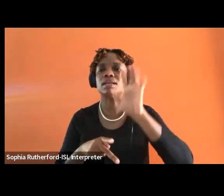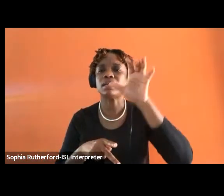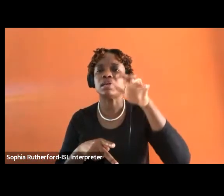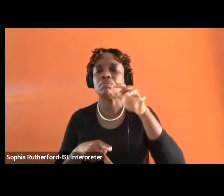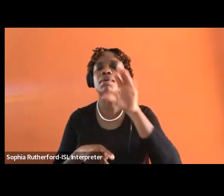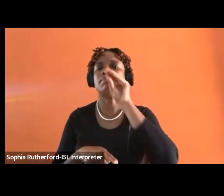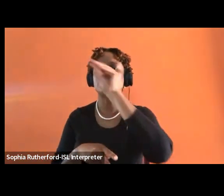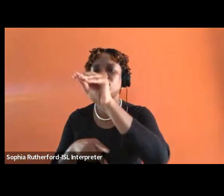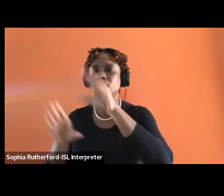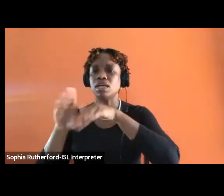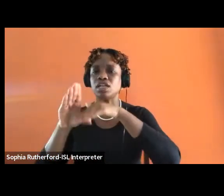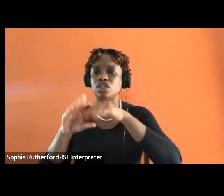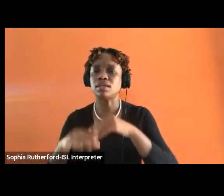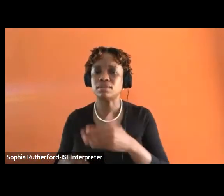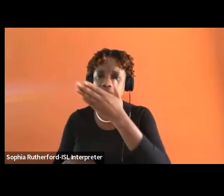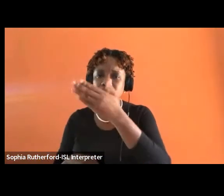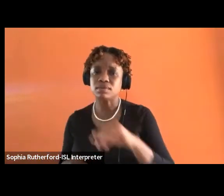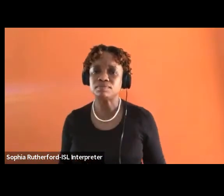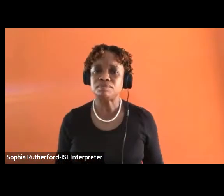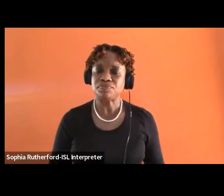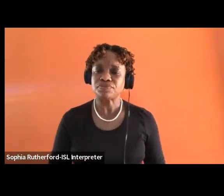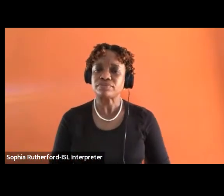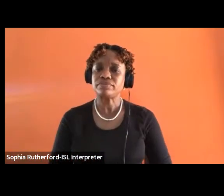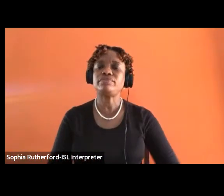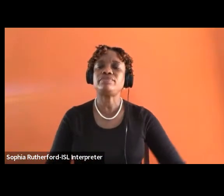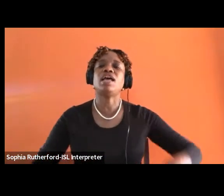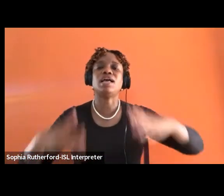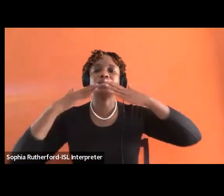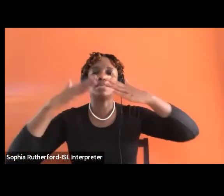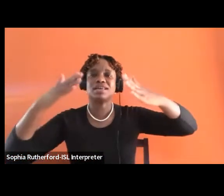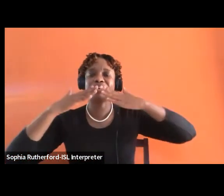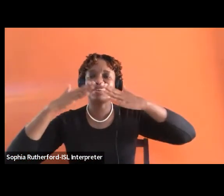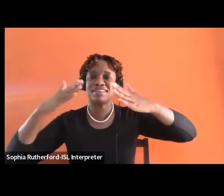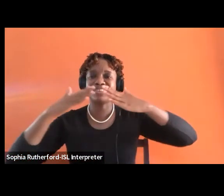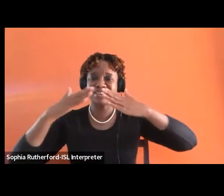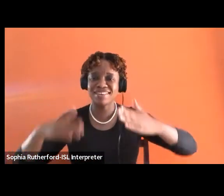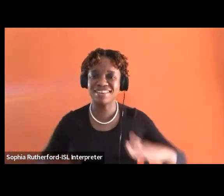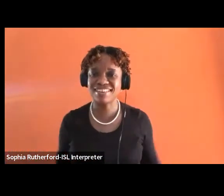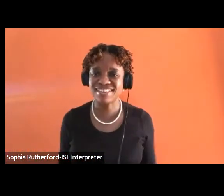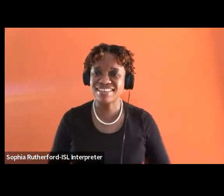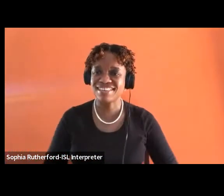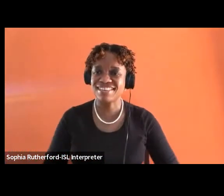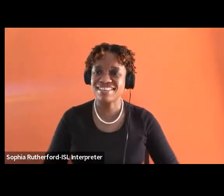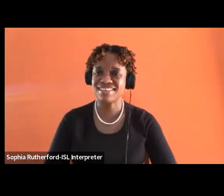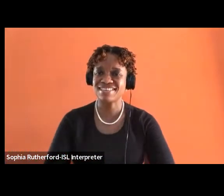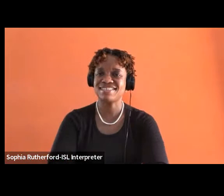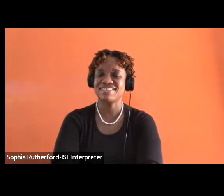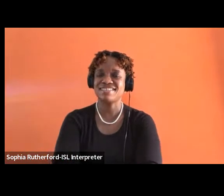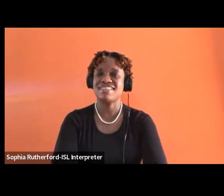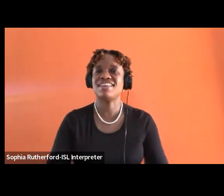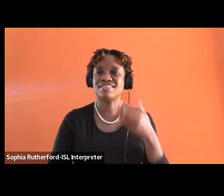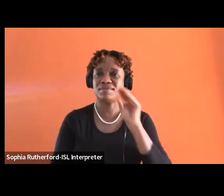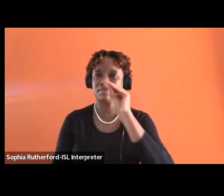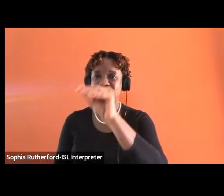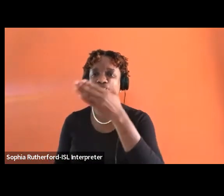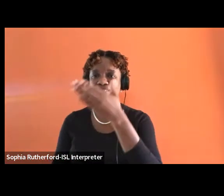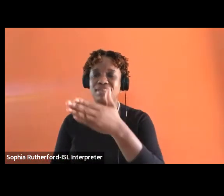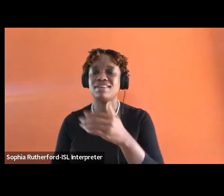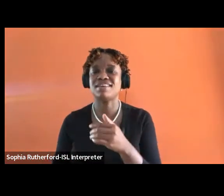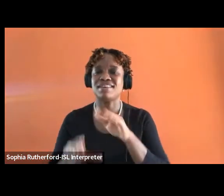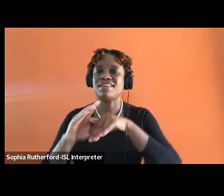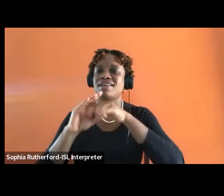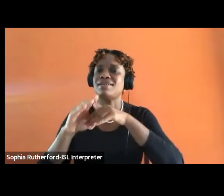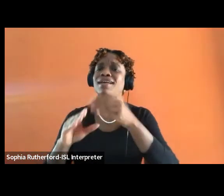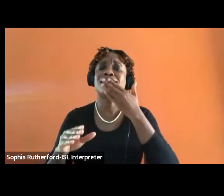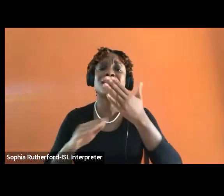chat. Right. Yes. Oh yes. Thanks. Thank you, Miss Roberta. Thank you so much. Just put it in the chat. Thank you very much for remembering my call